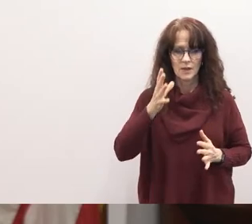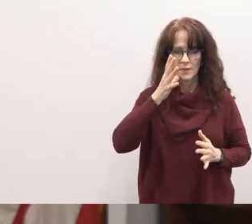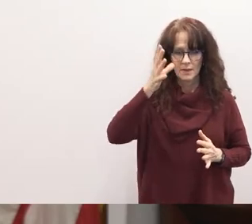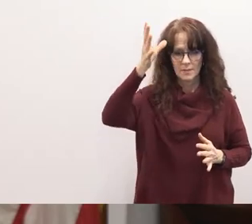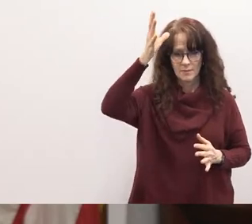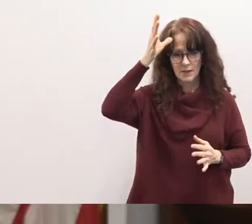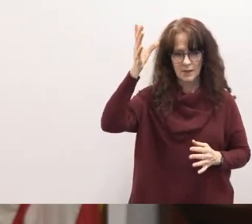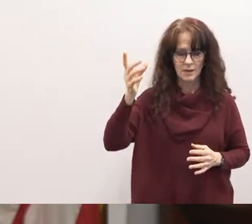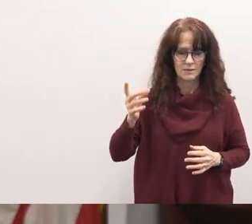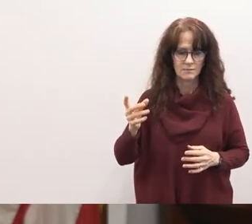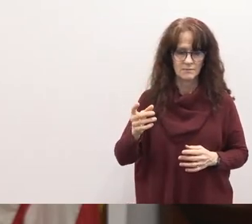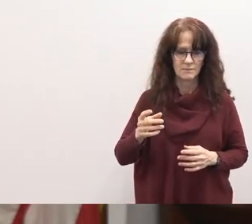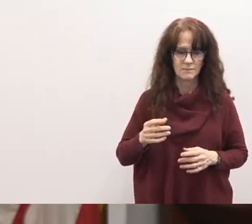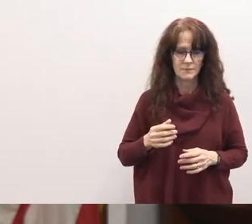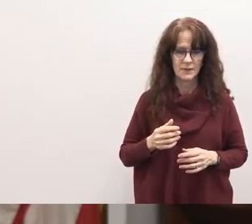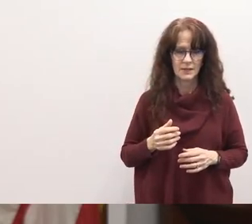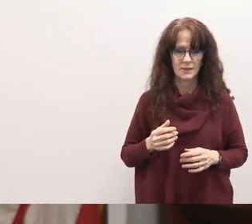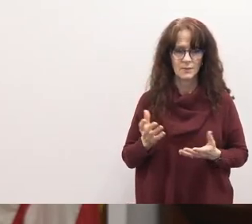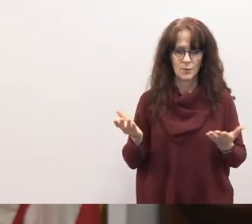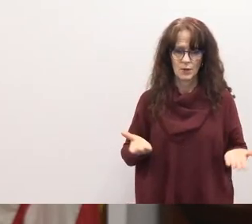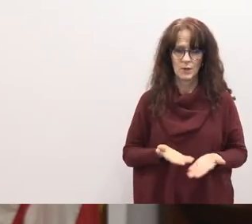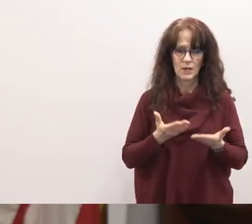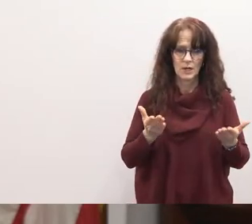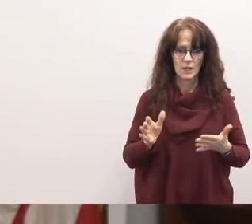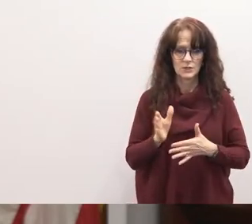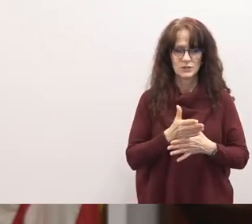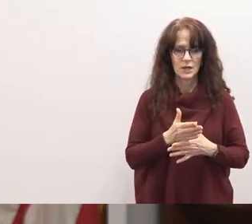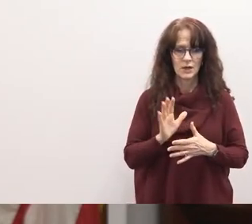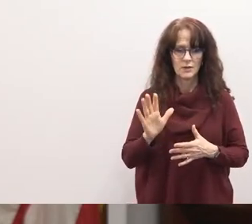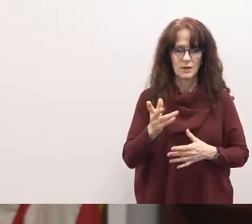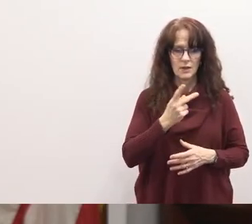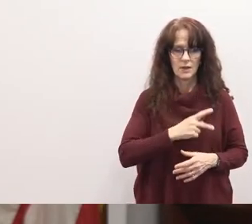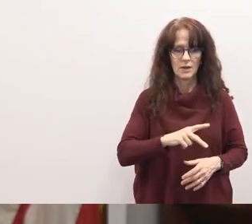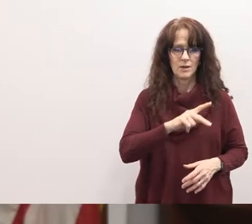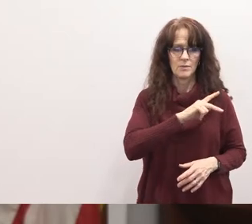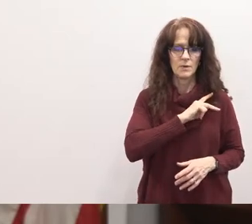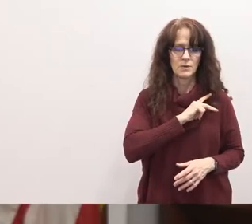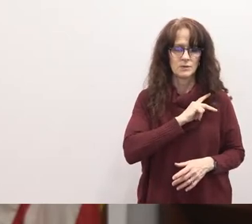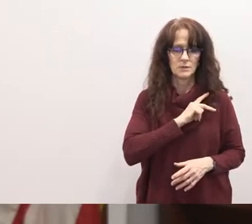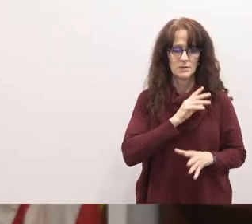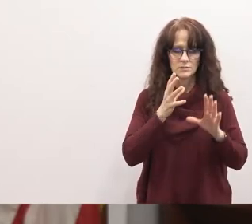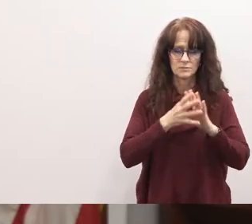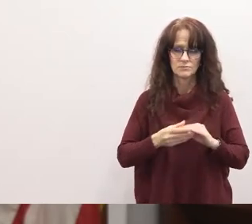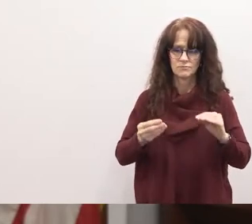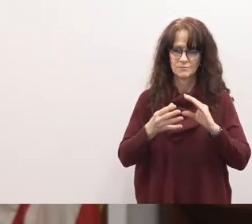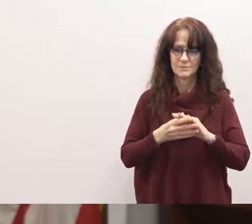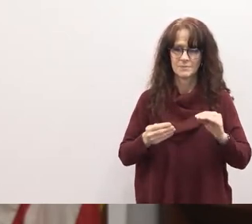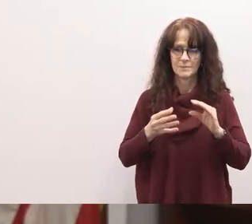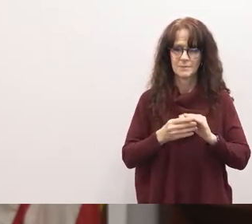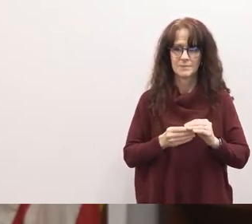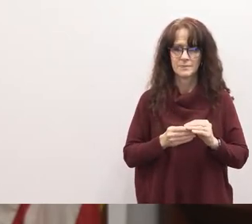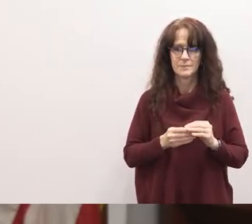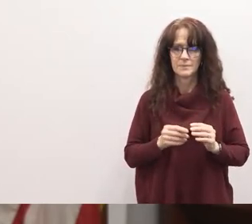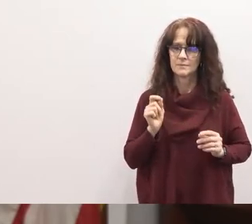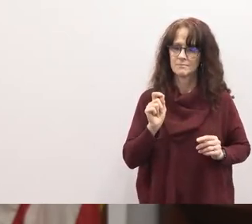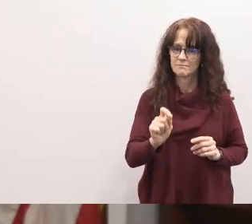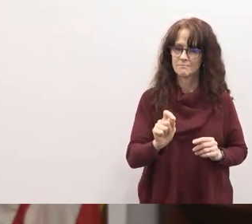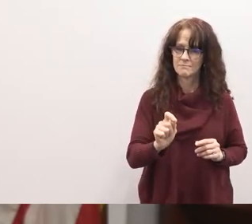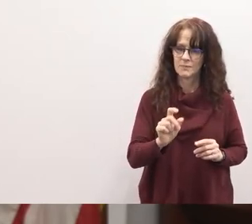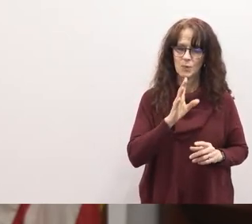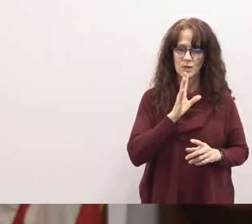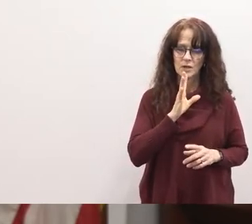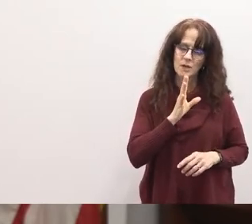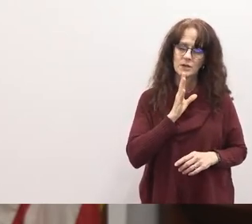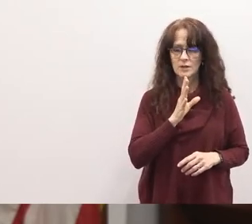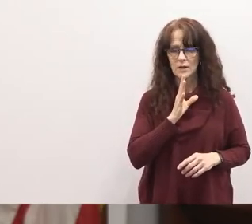that spent some time with us and shared their own personal testimonies. You know, bottom line for us is we can talk about